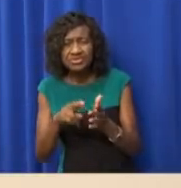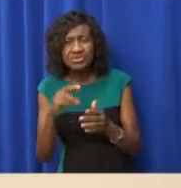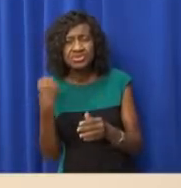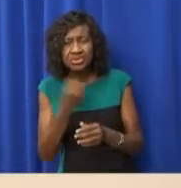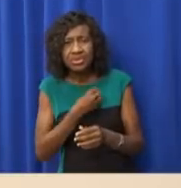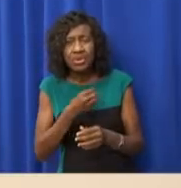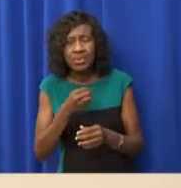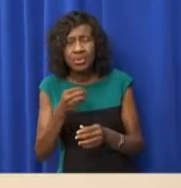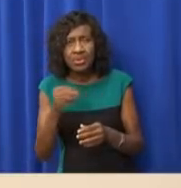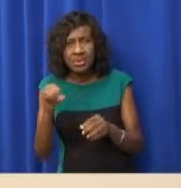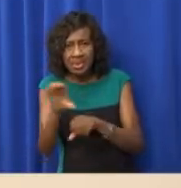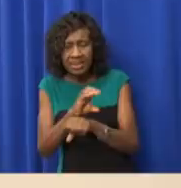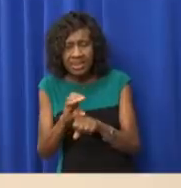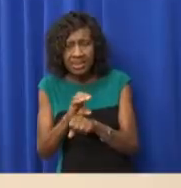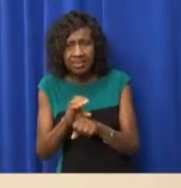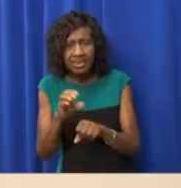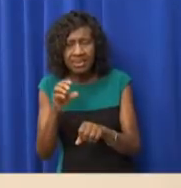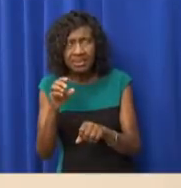www.tourismregistration.ourcayman.ky,